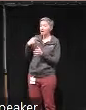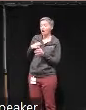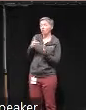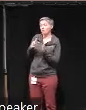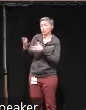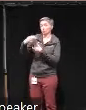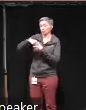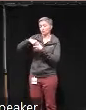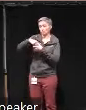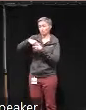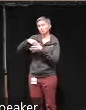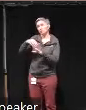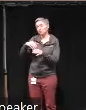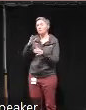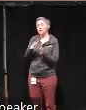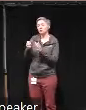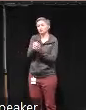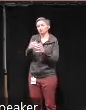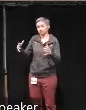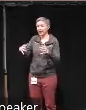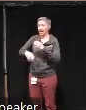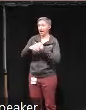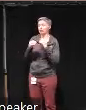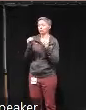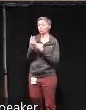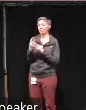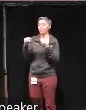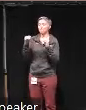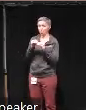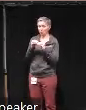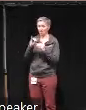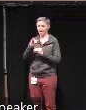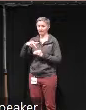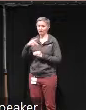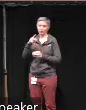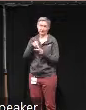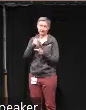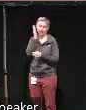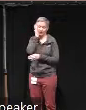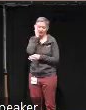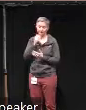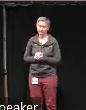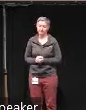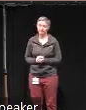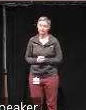include, expand our another additional 12 inpatient psychiatric beds and